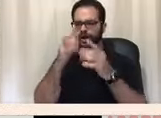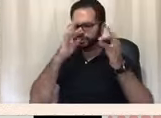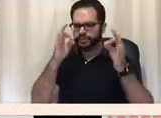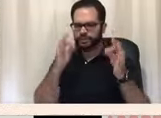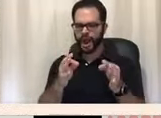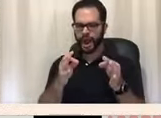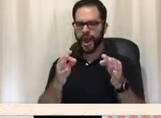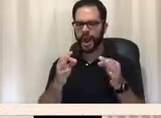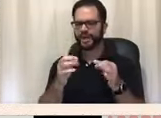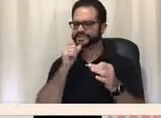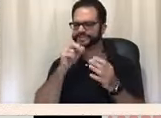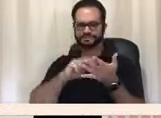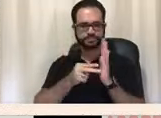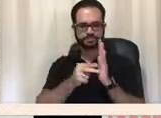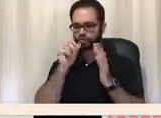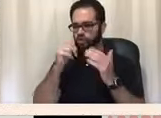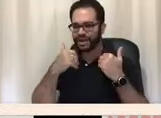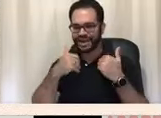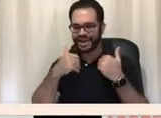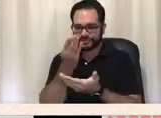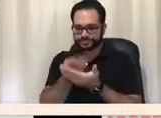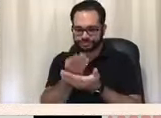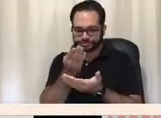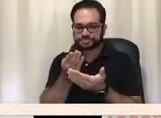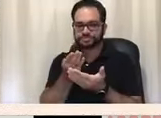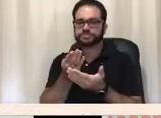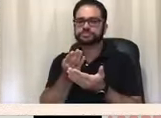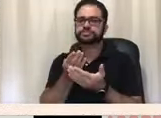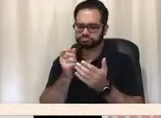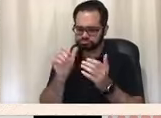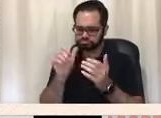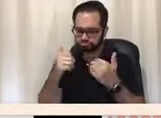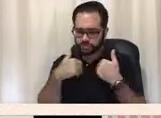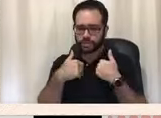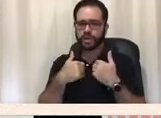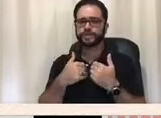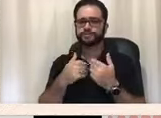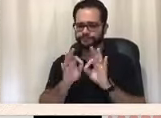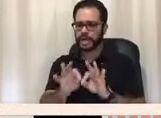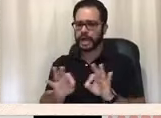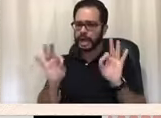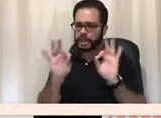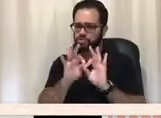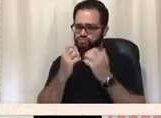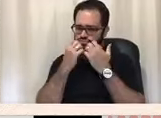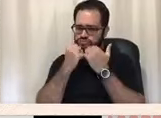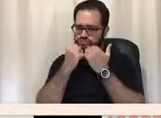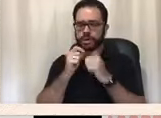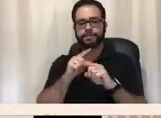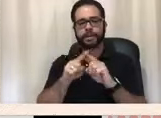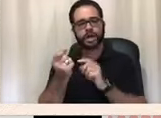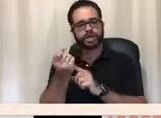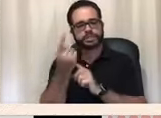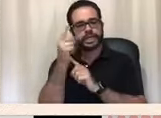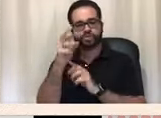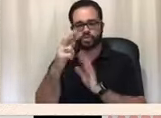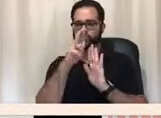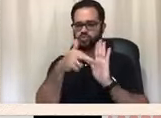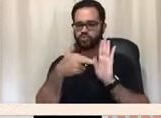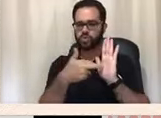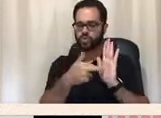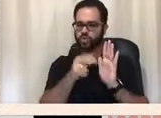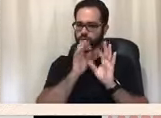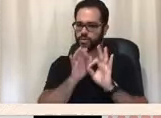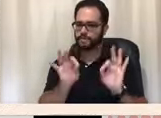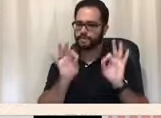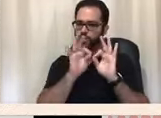have validity. It does mean that you have value, but understanding your role is key to moving forward